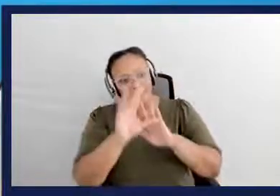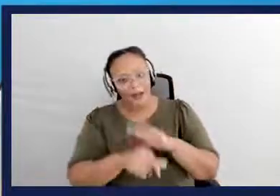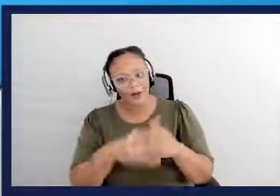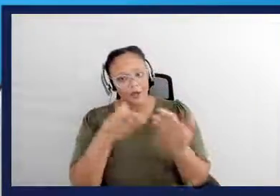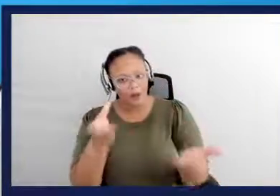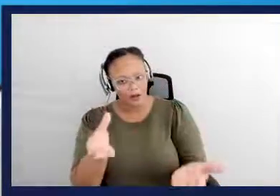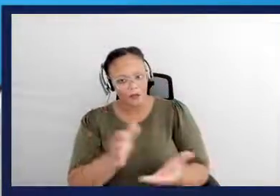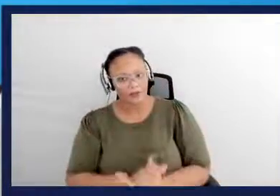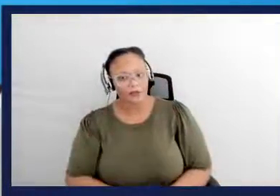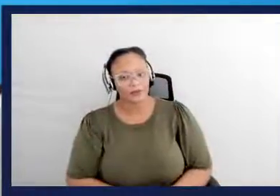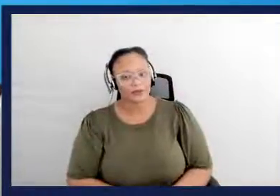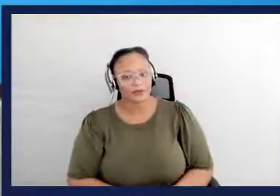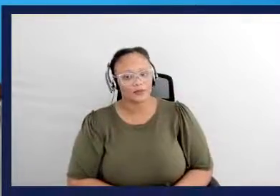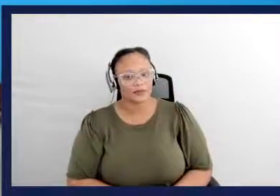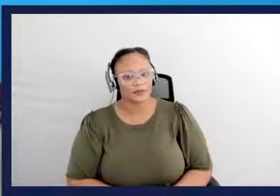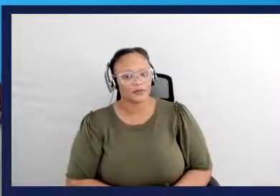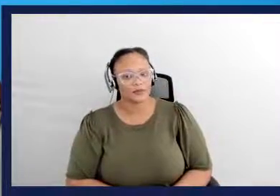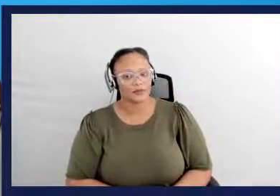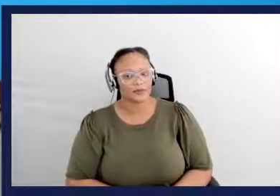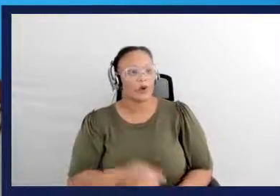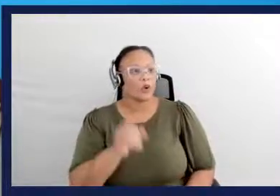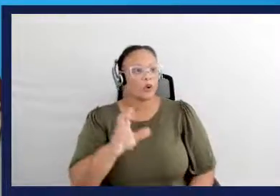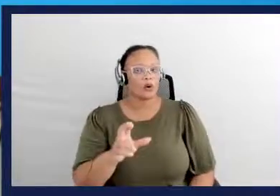or we can go back to the color, the normal.